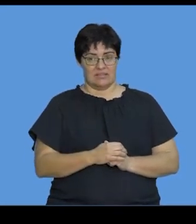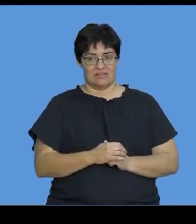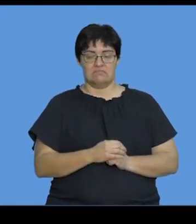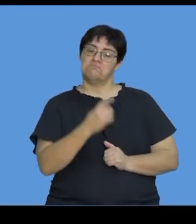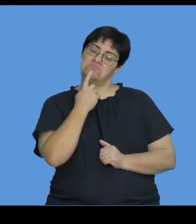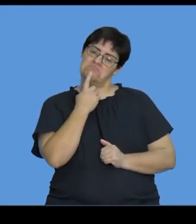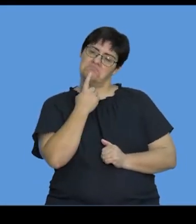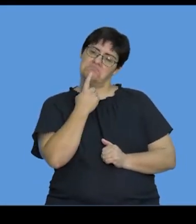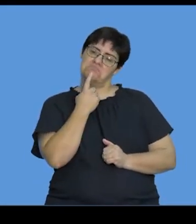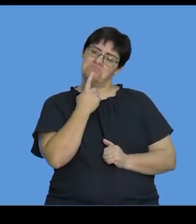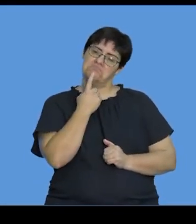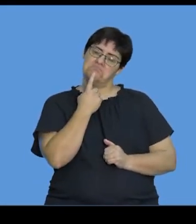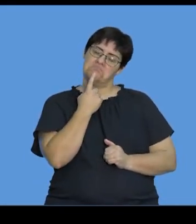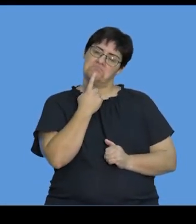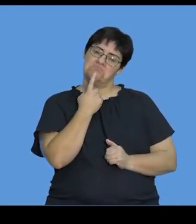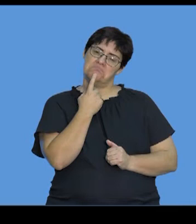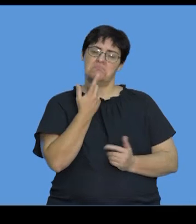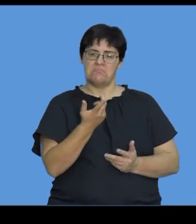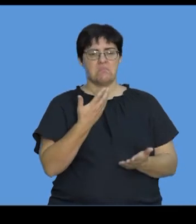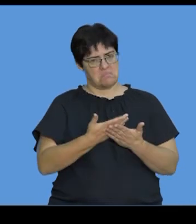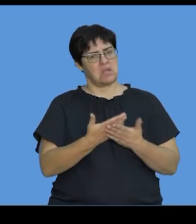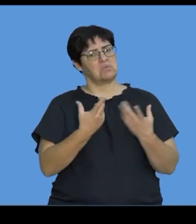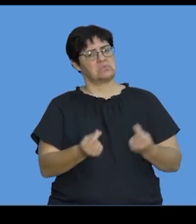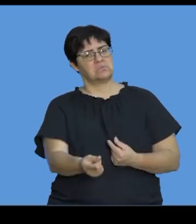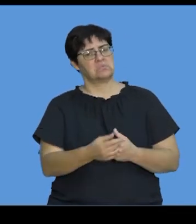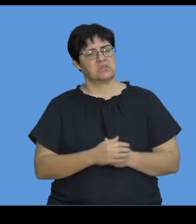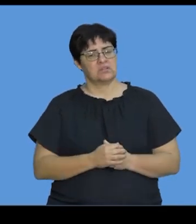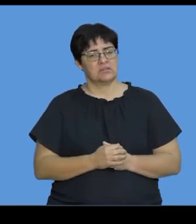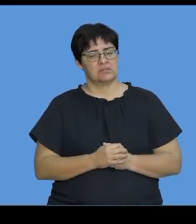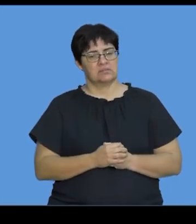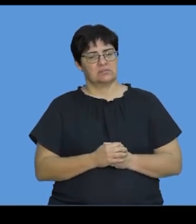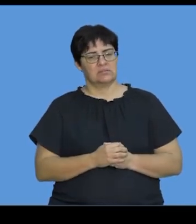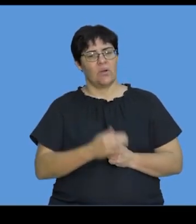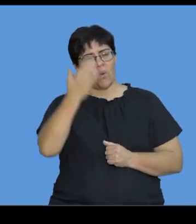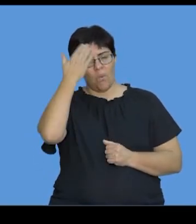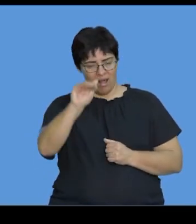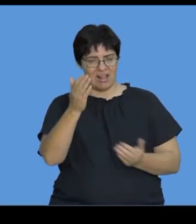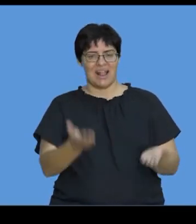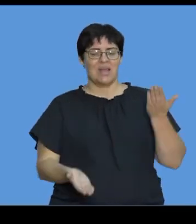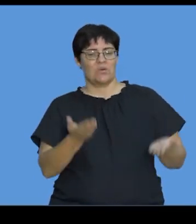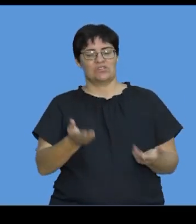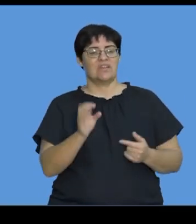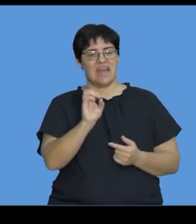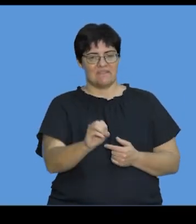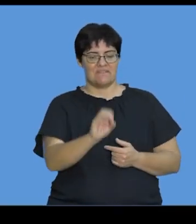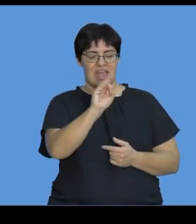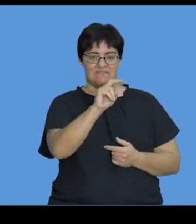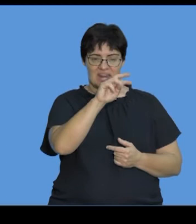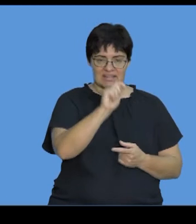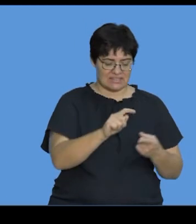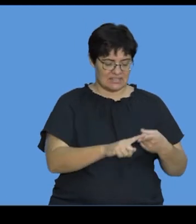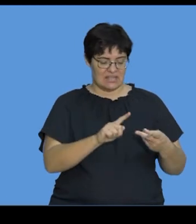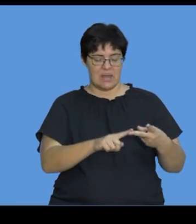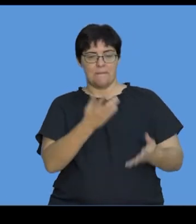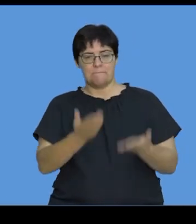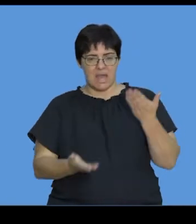Now we look at this and we go, hang on, I can do this. We know an equation that has F